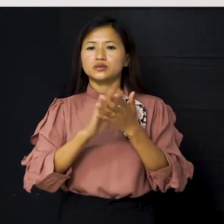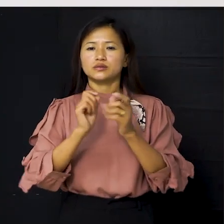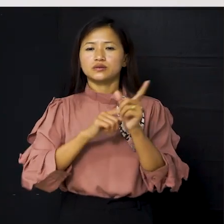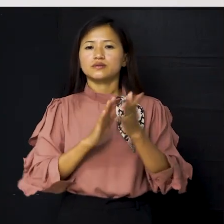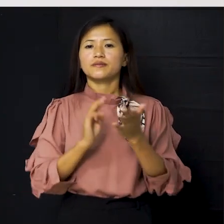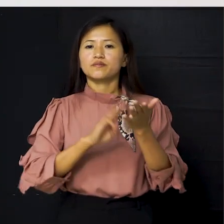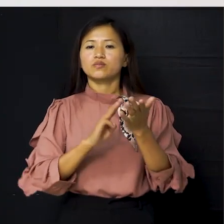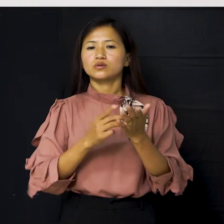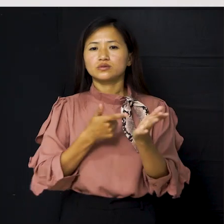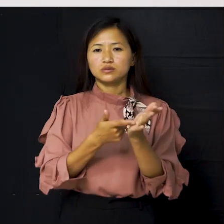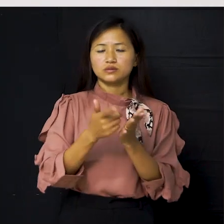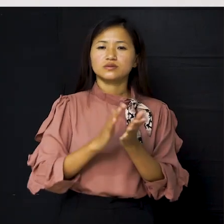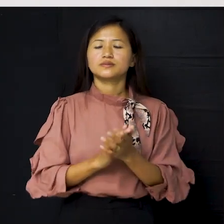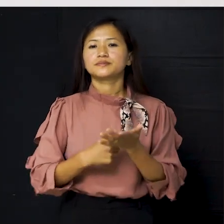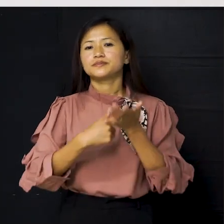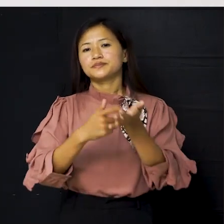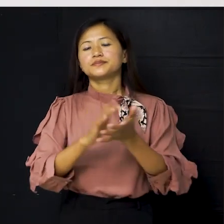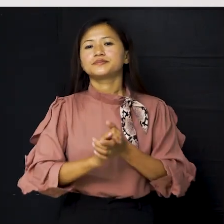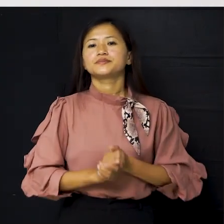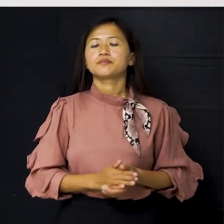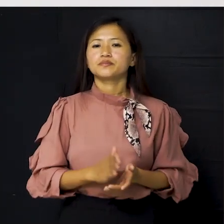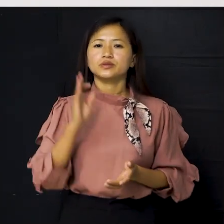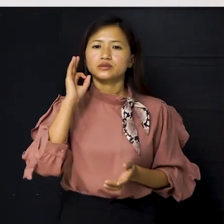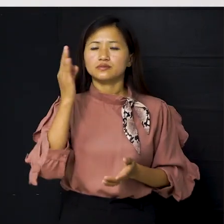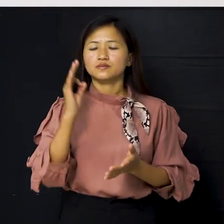ruler and their time. So one of the most popular